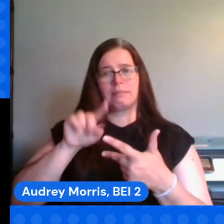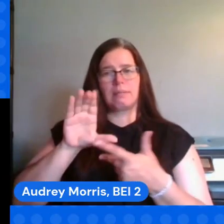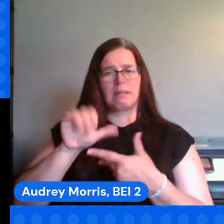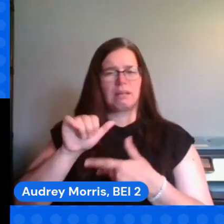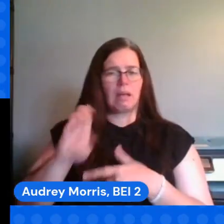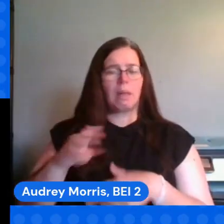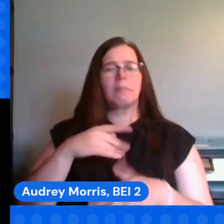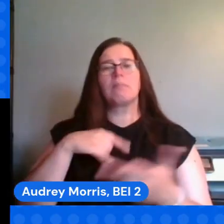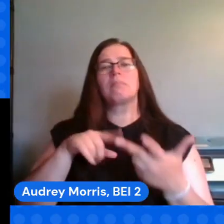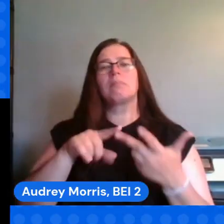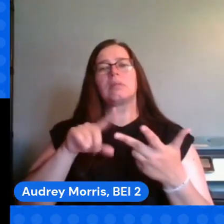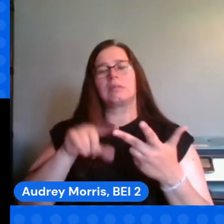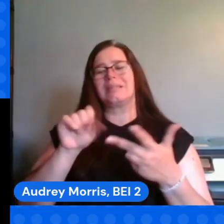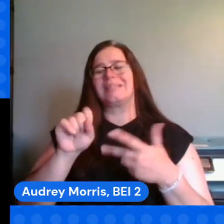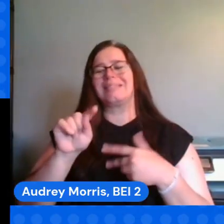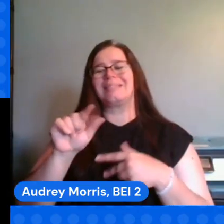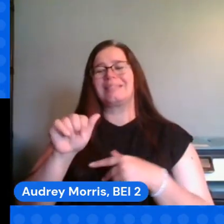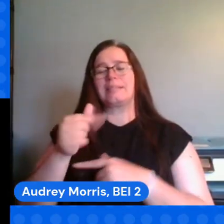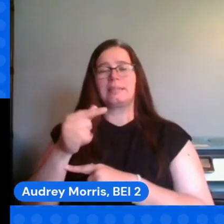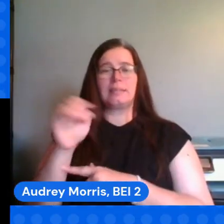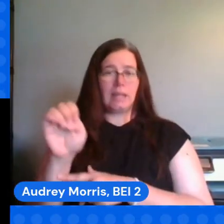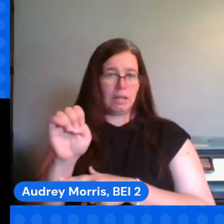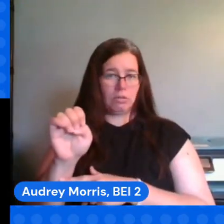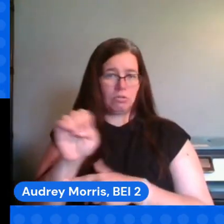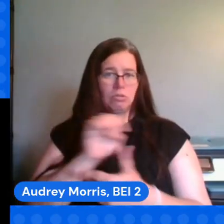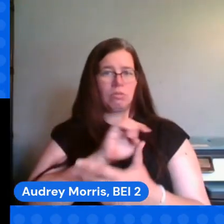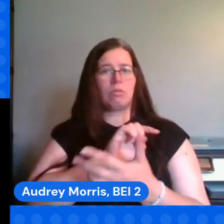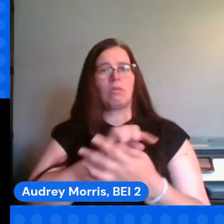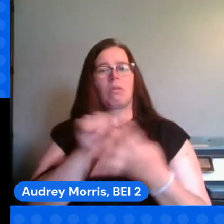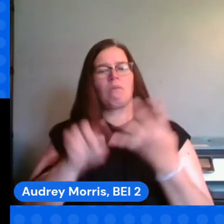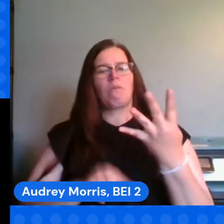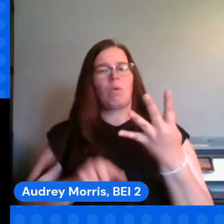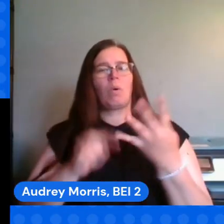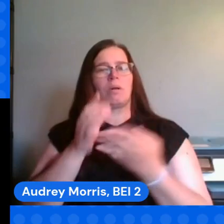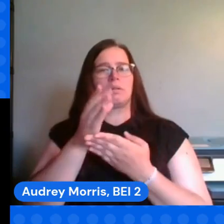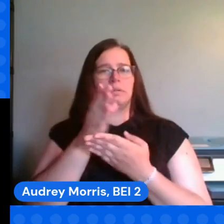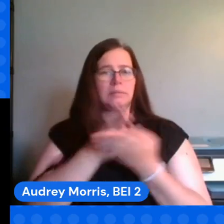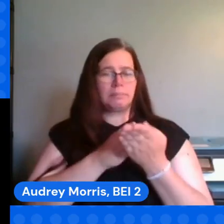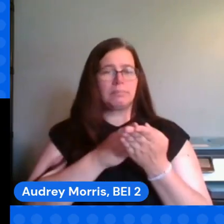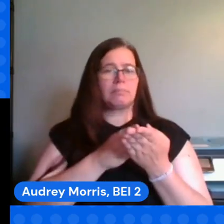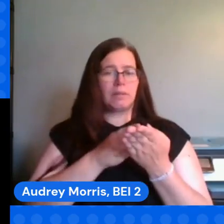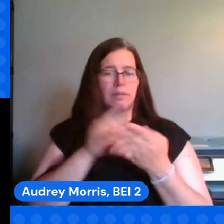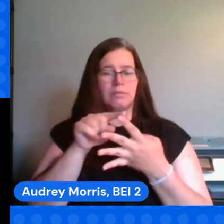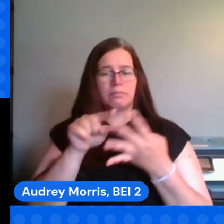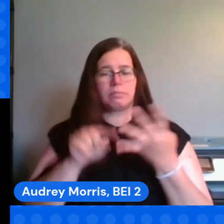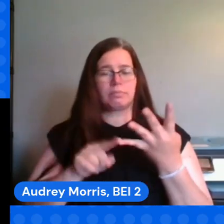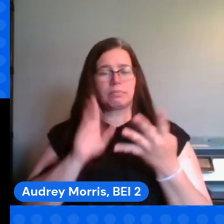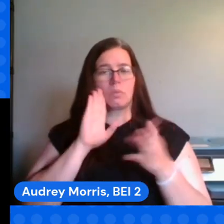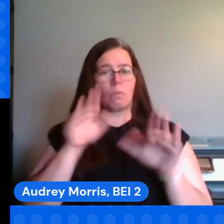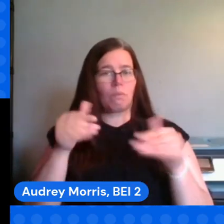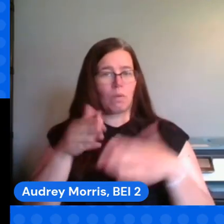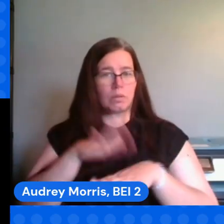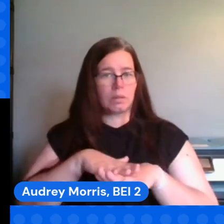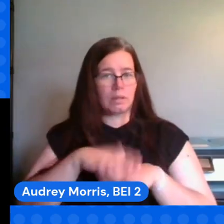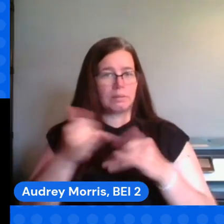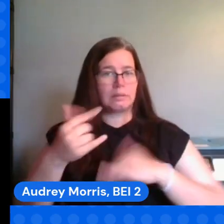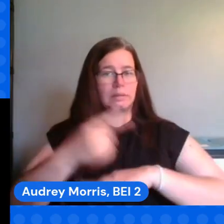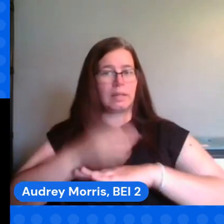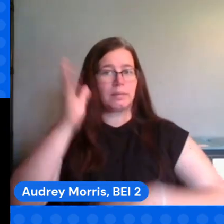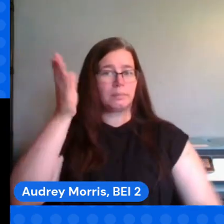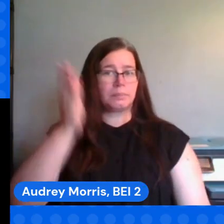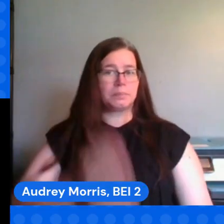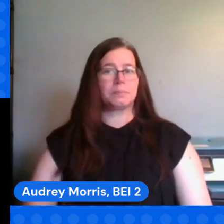talk about the stage. All right. So those are the 4 primary sections that we'll focus on. in today's